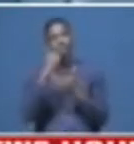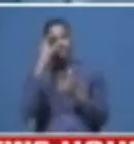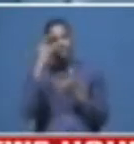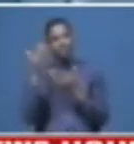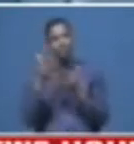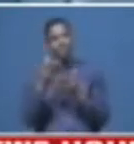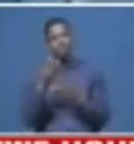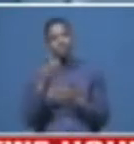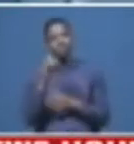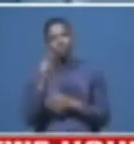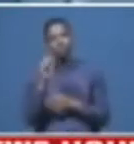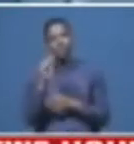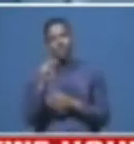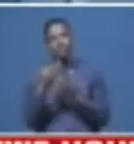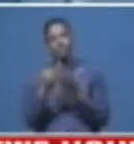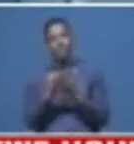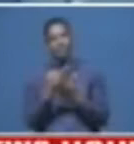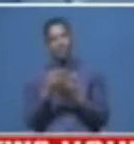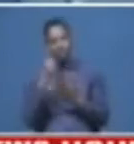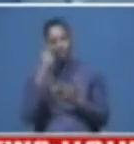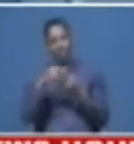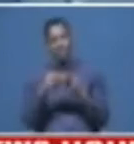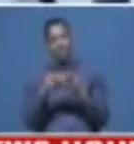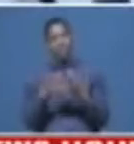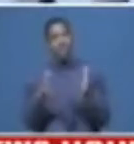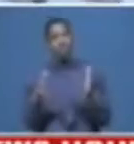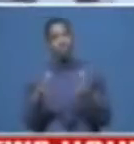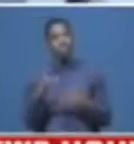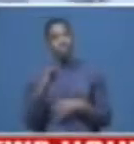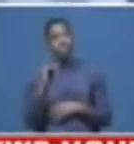donor funds, leaving the population at risk.